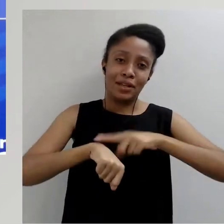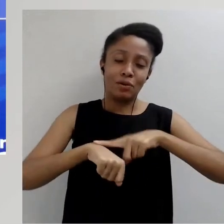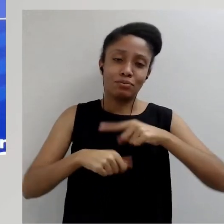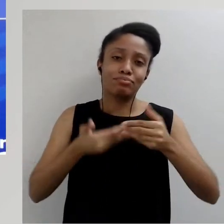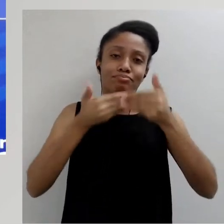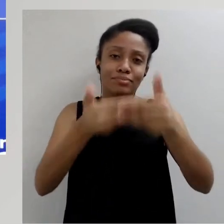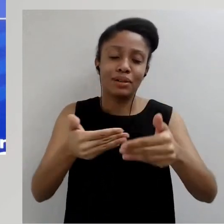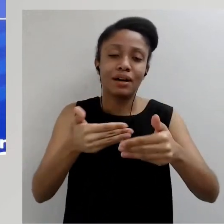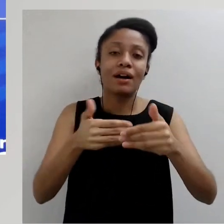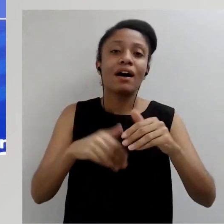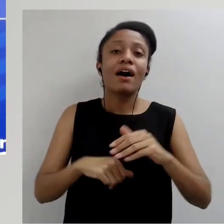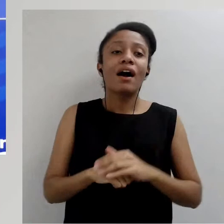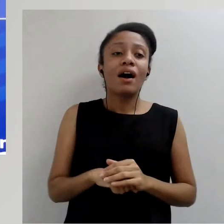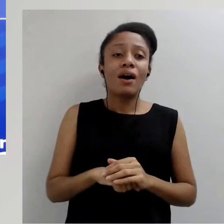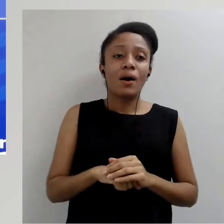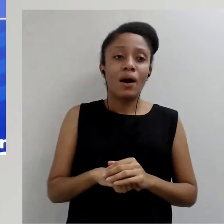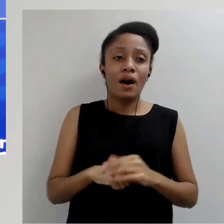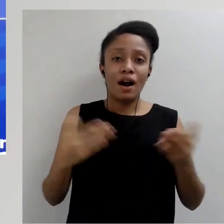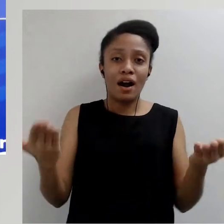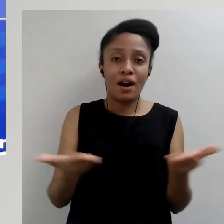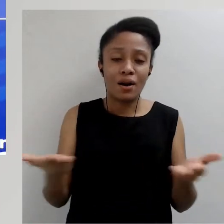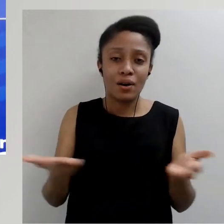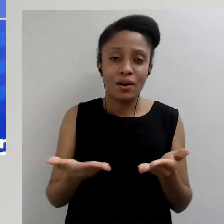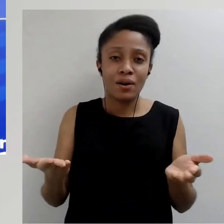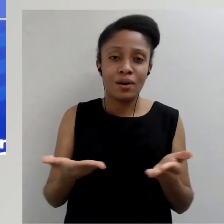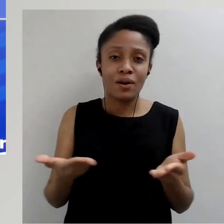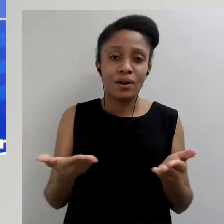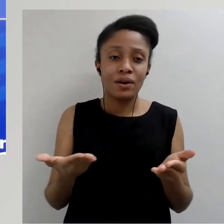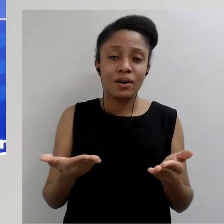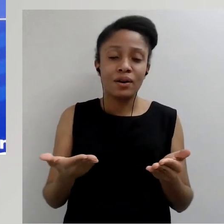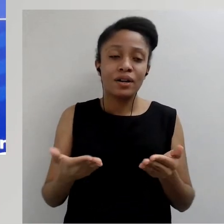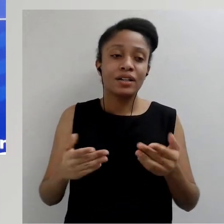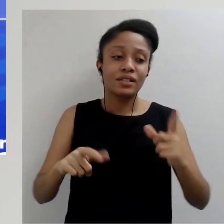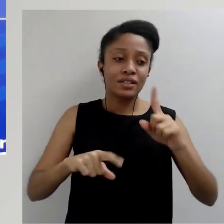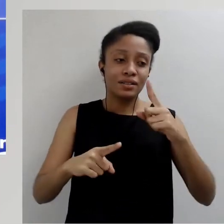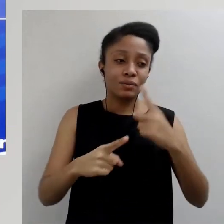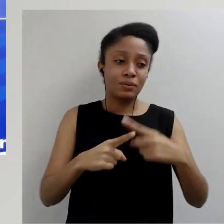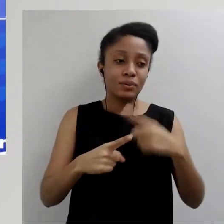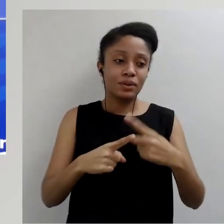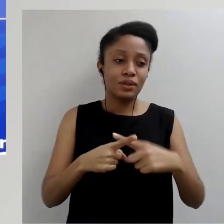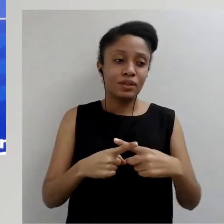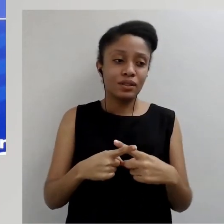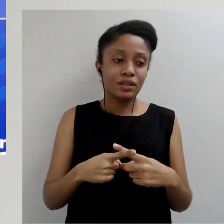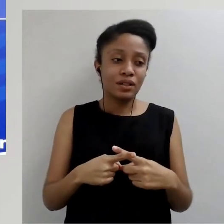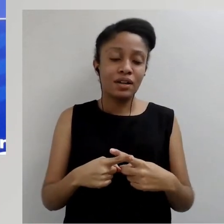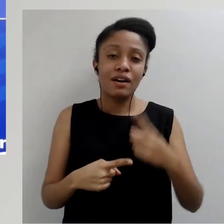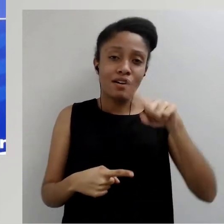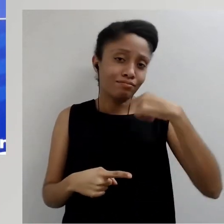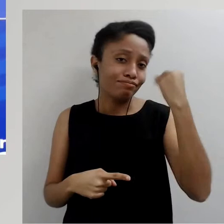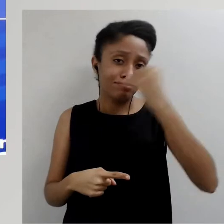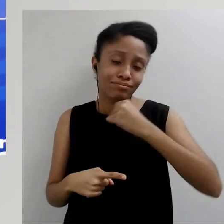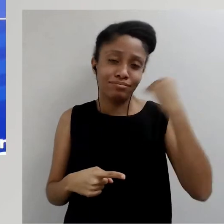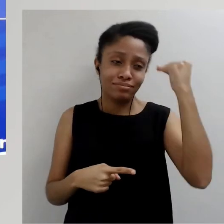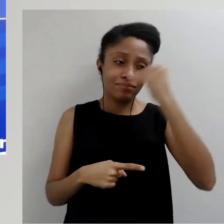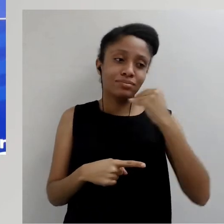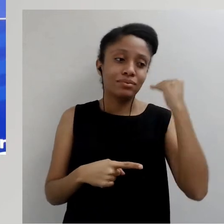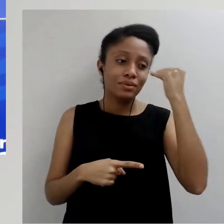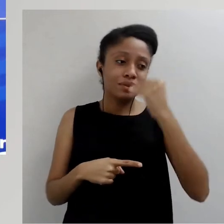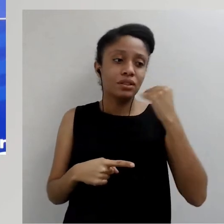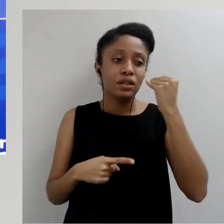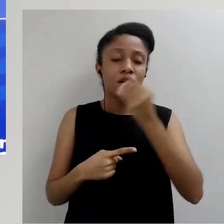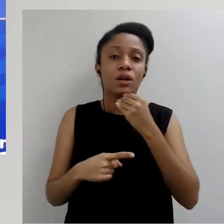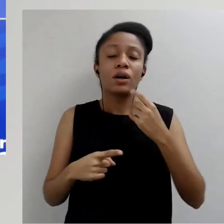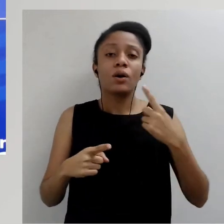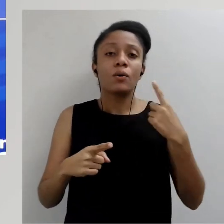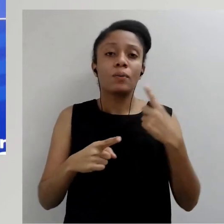to say. I wanted to give a little of this, to share a little bit of this knowledge of my